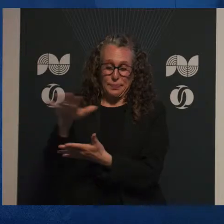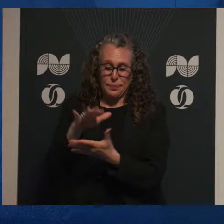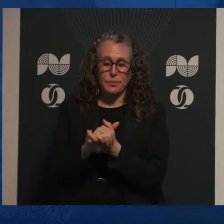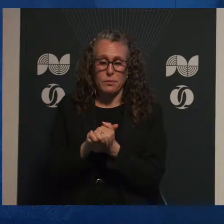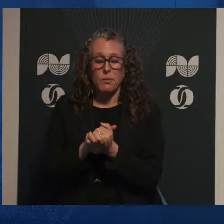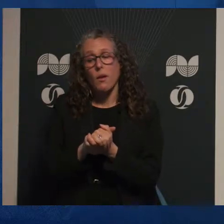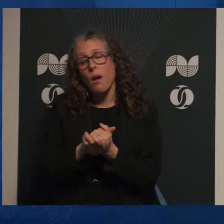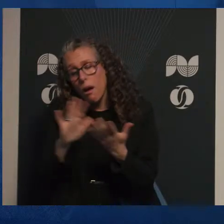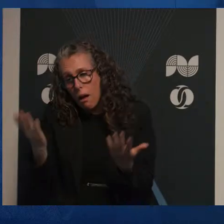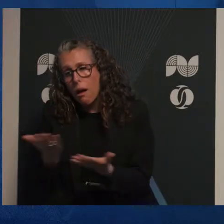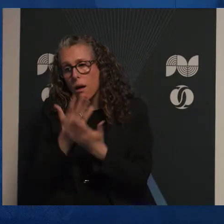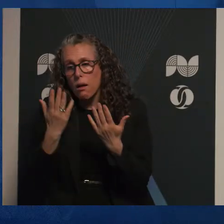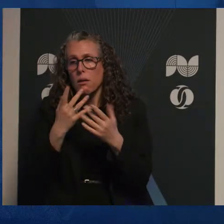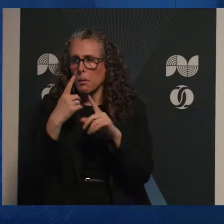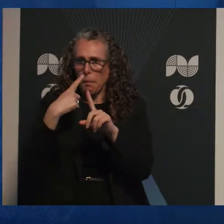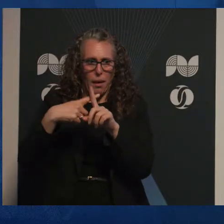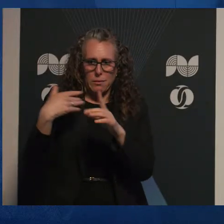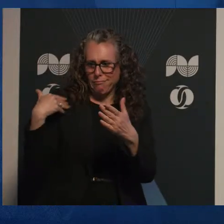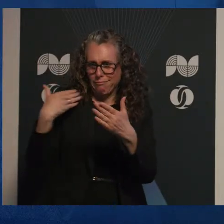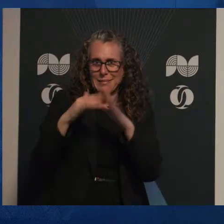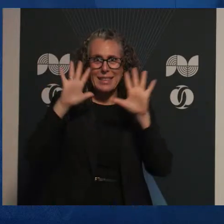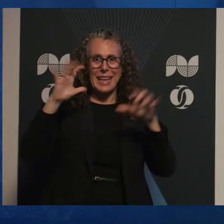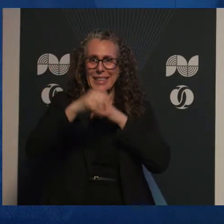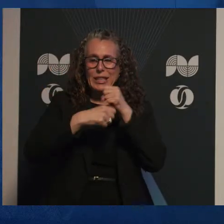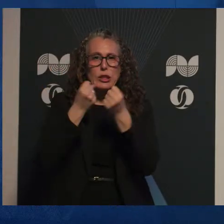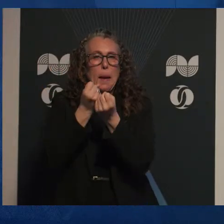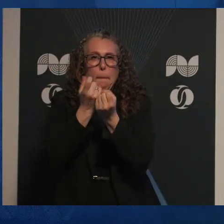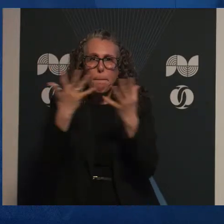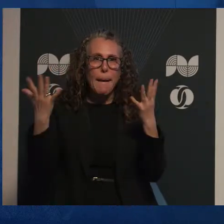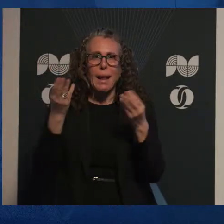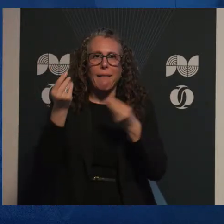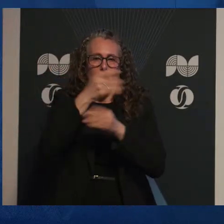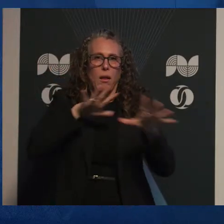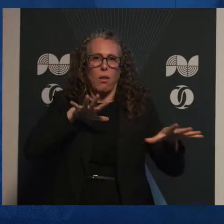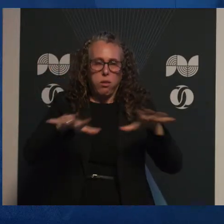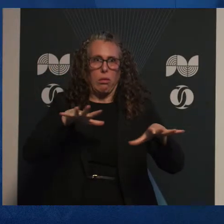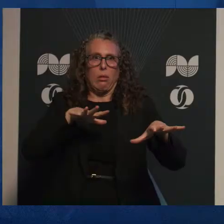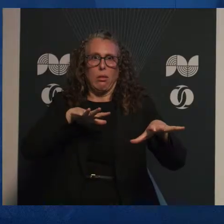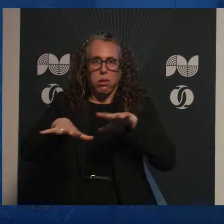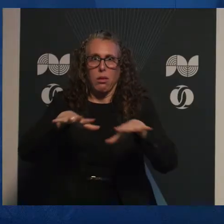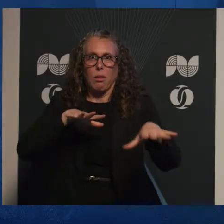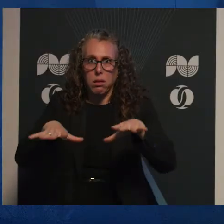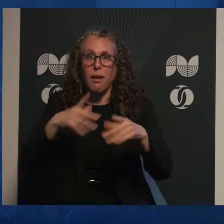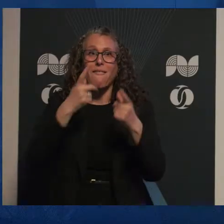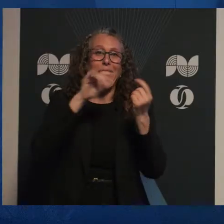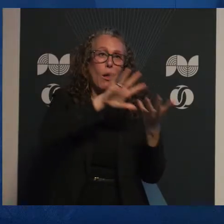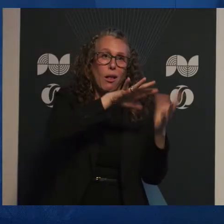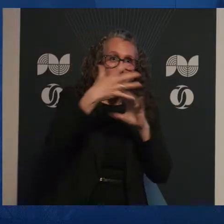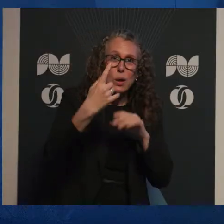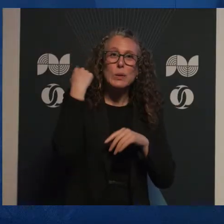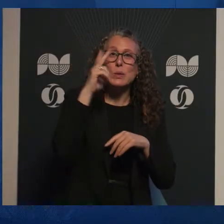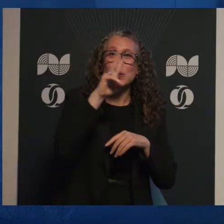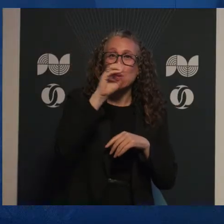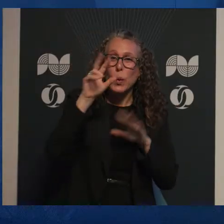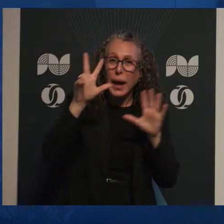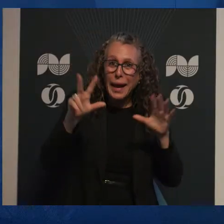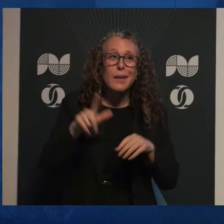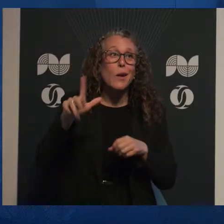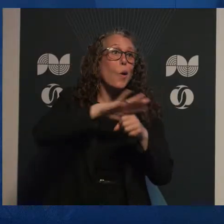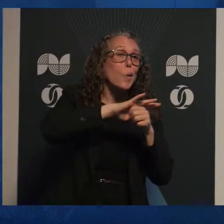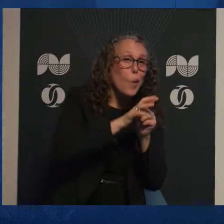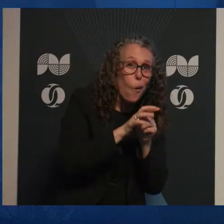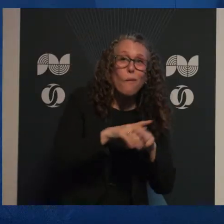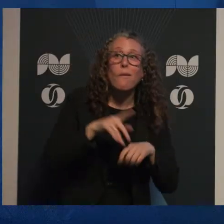through various shocks in the last 10 years. I mean, going back to the aftermath of the financial crisis, COVID, the war in Ukraine,